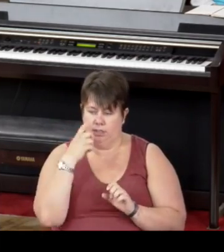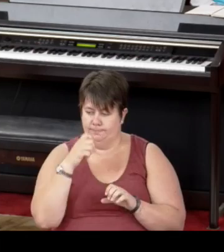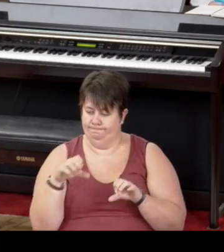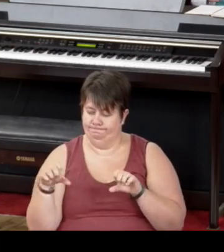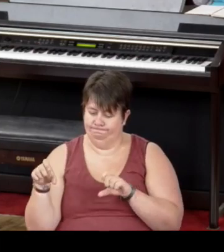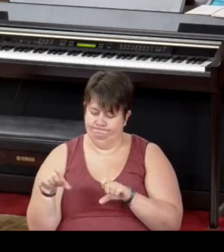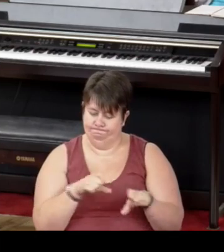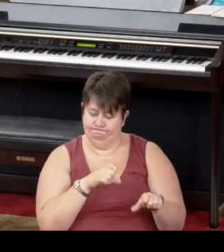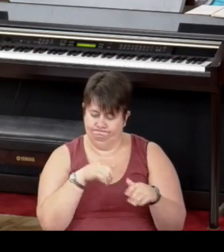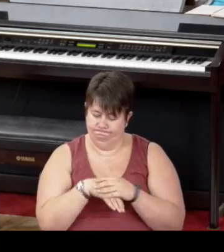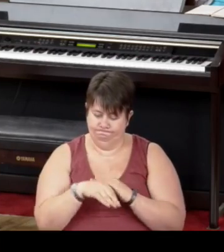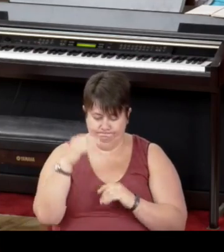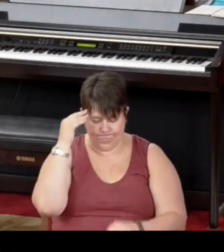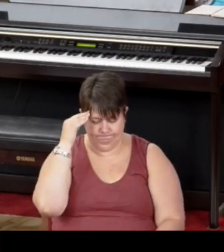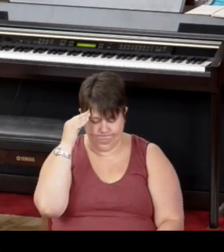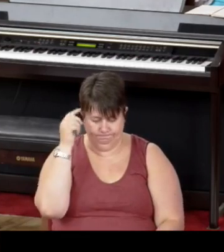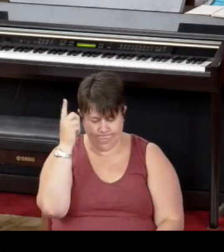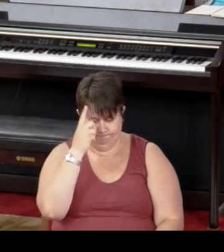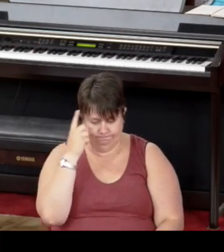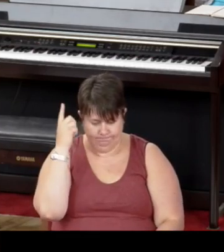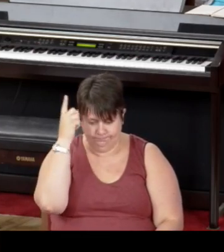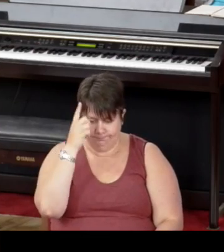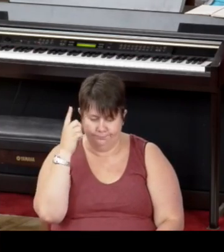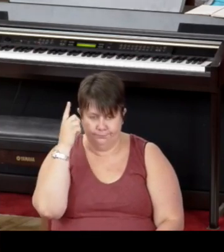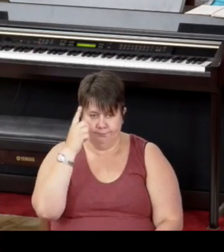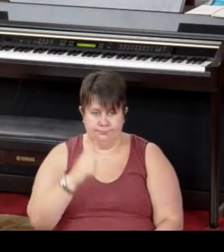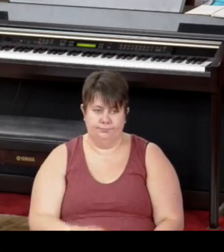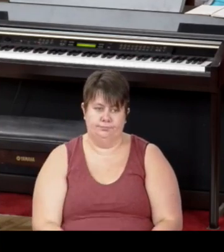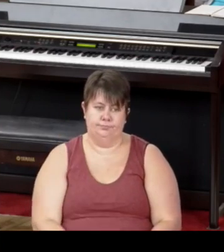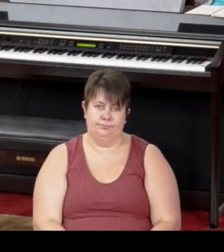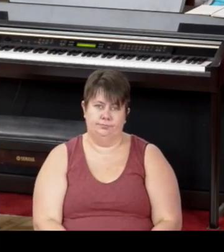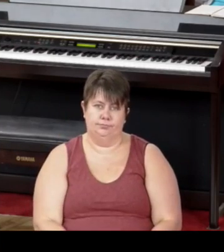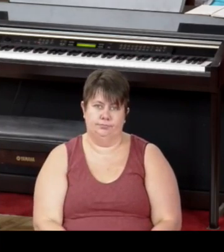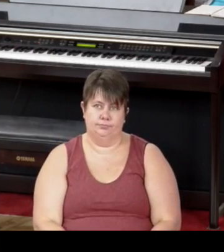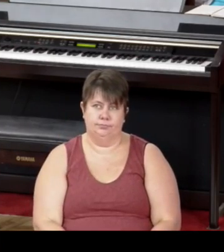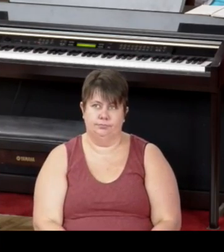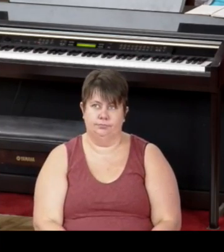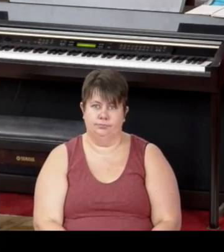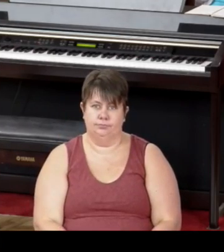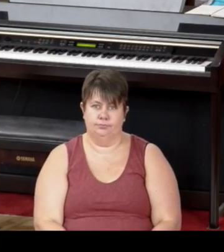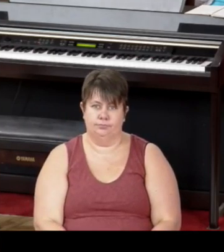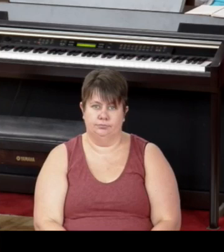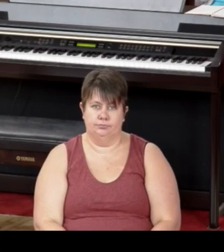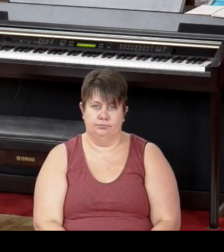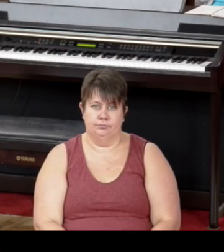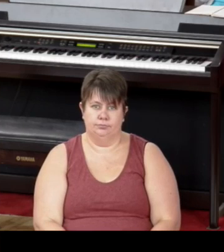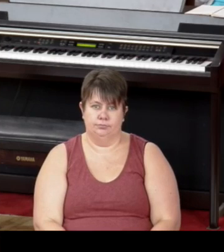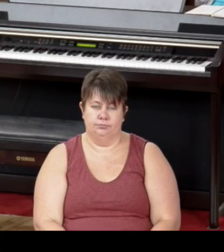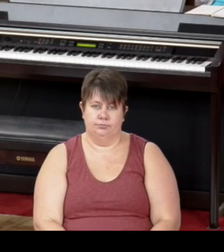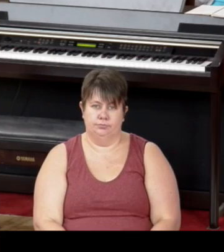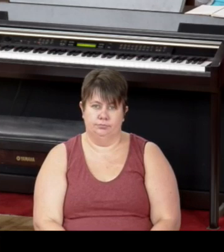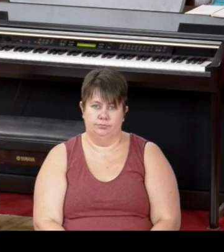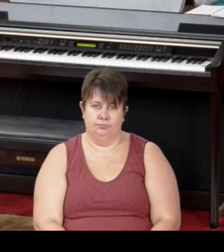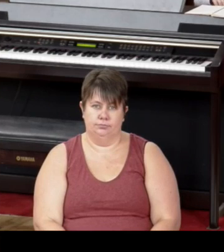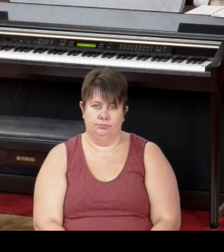you, even if a load of other people have said something very positive.